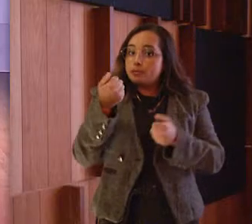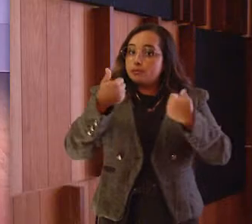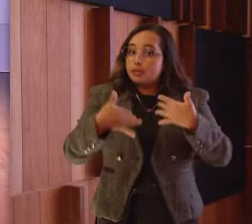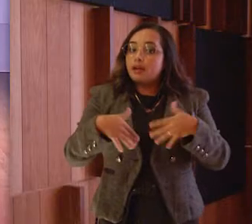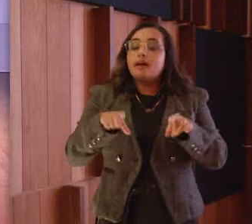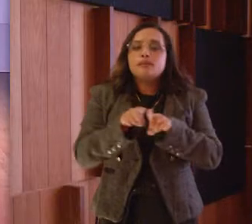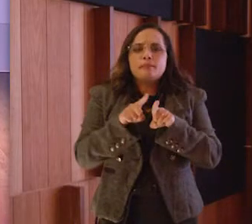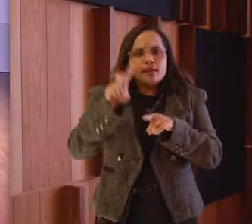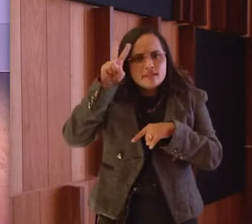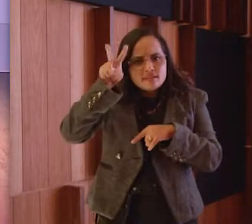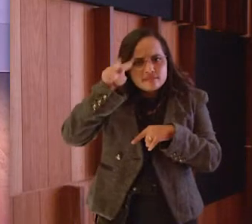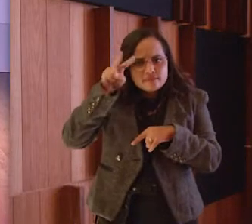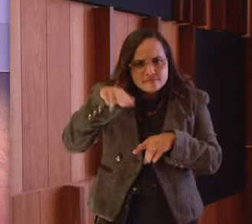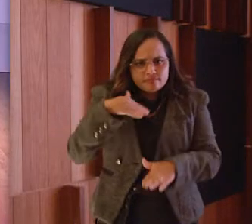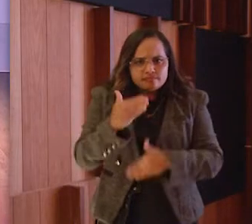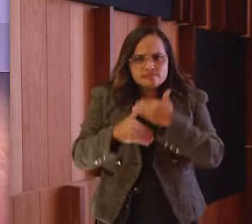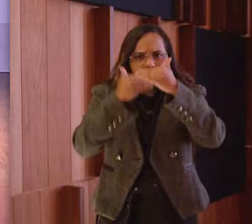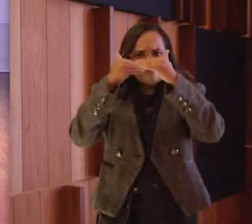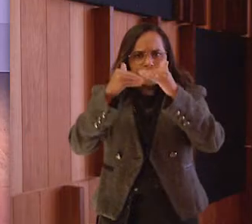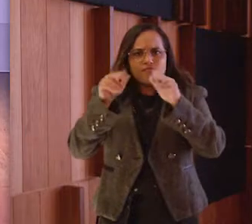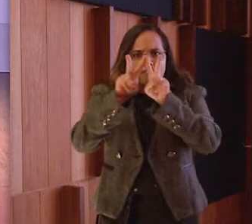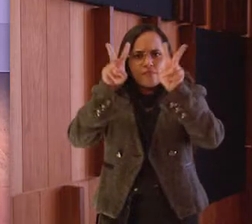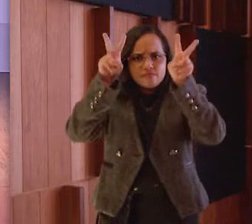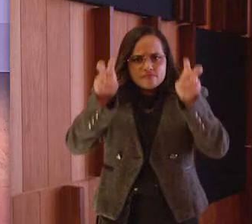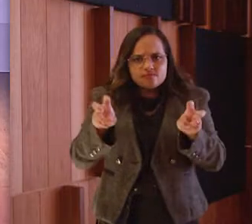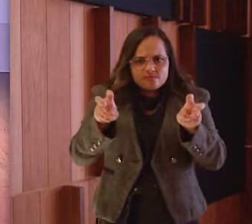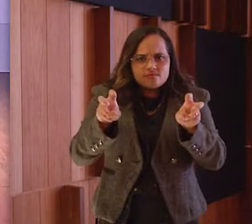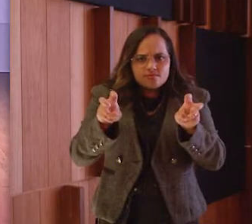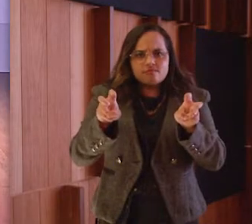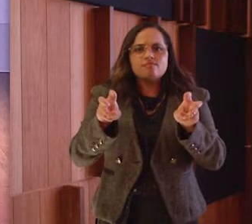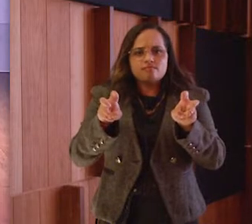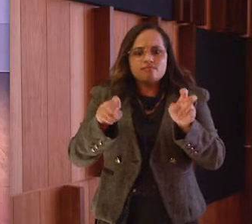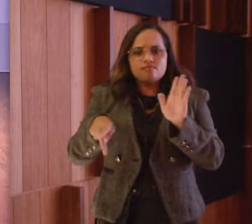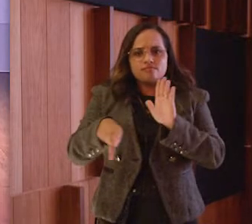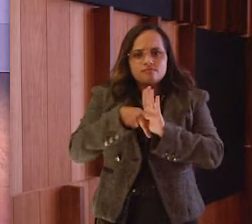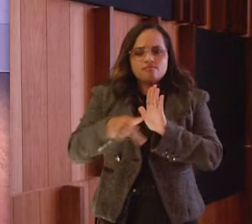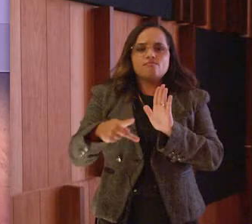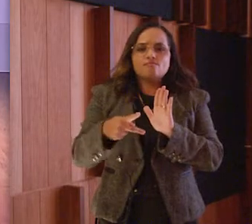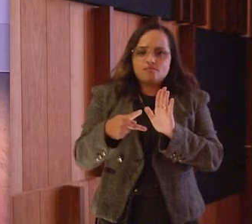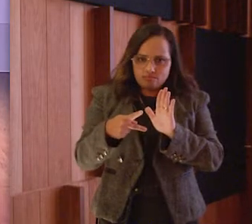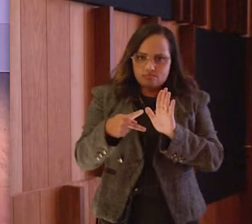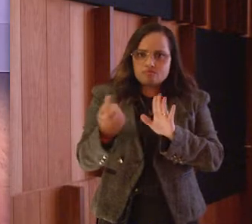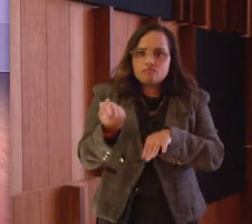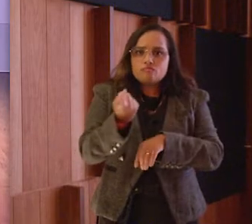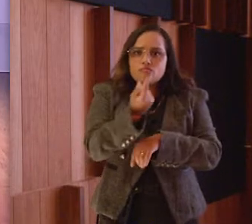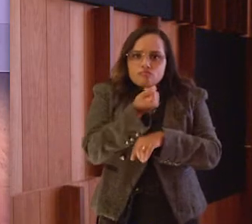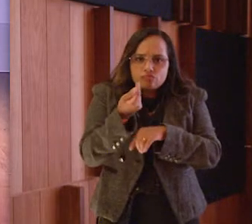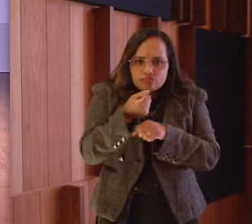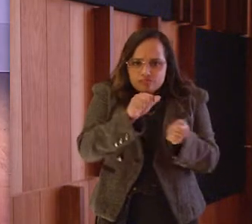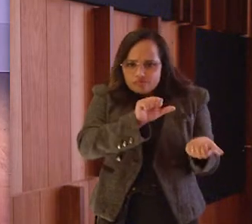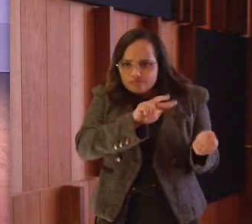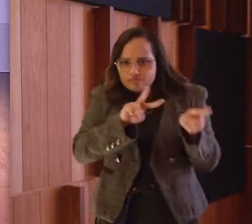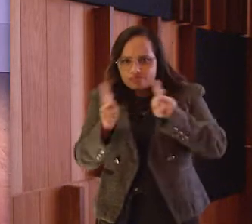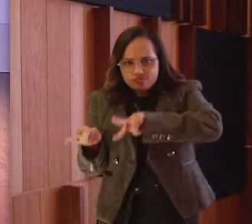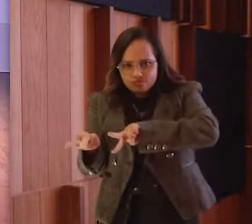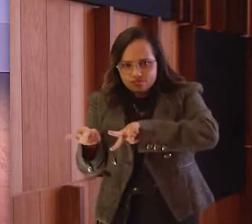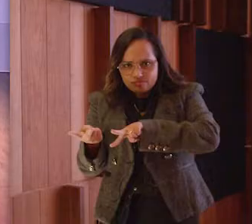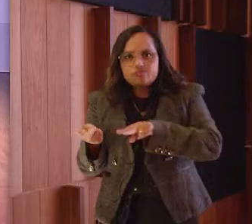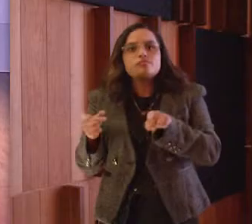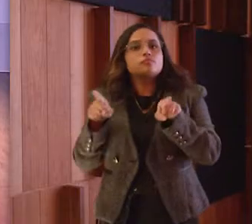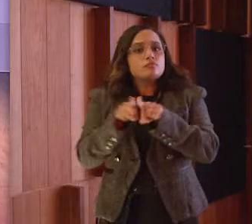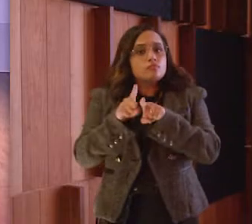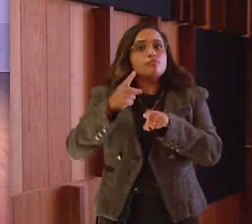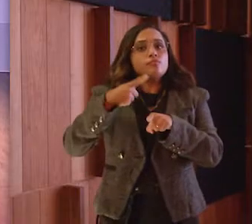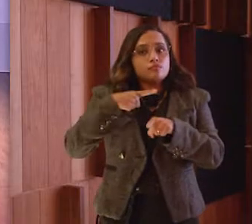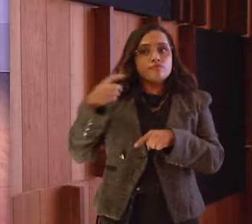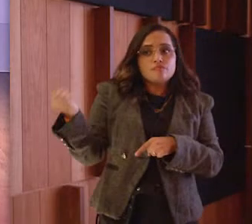regime. And so we have a well-established regime operating with laws, with regulations, with requirements, a